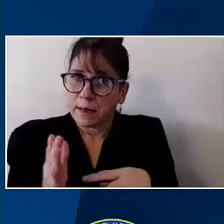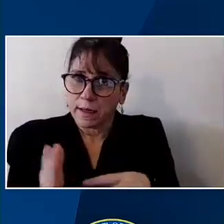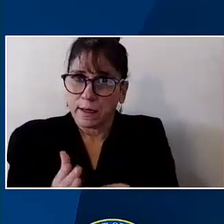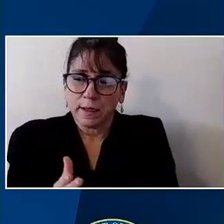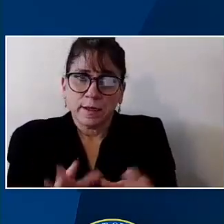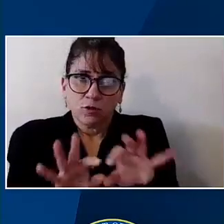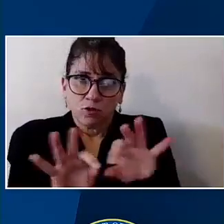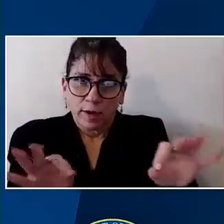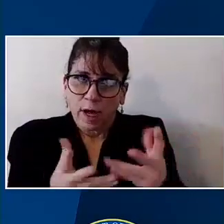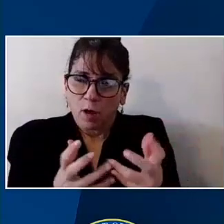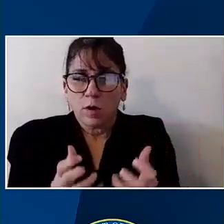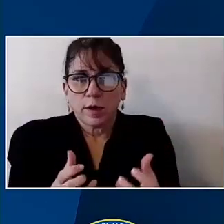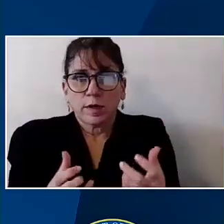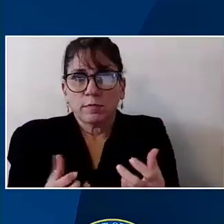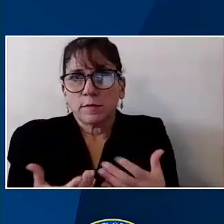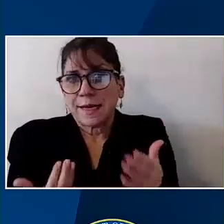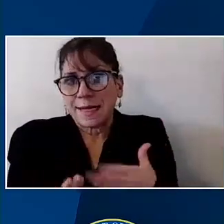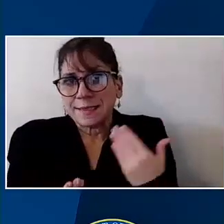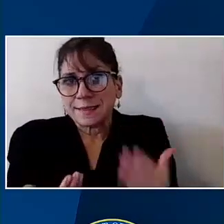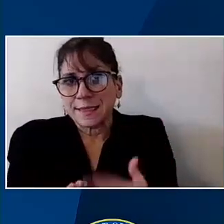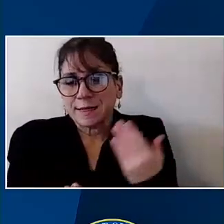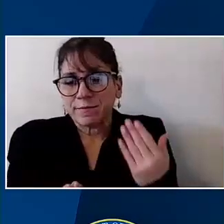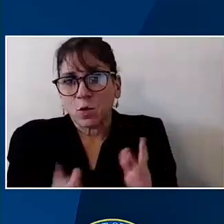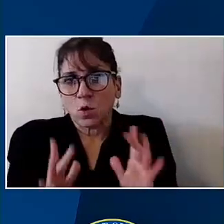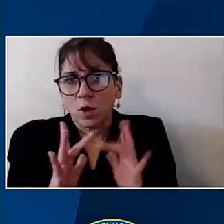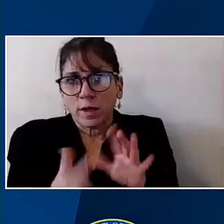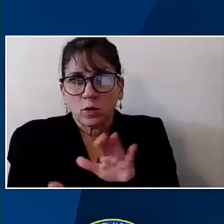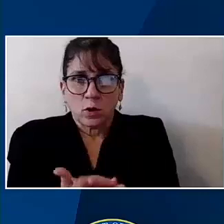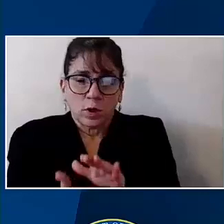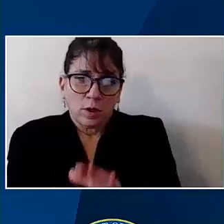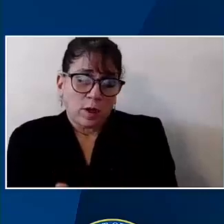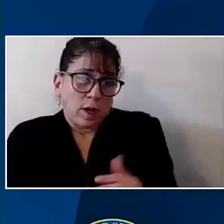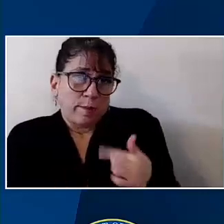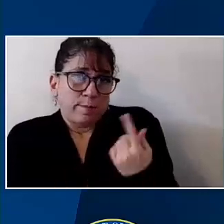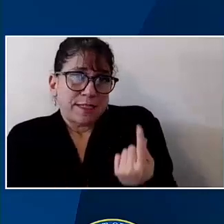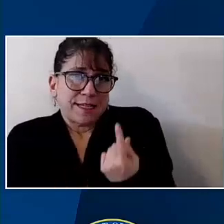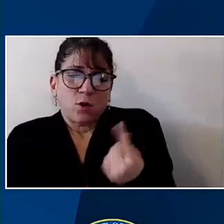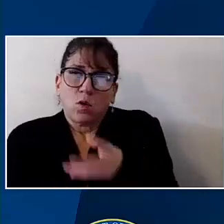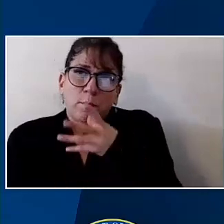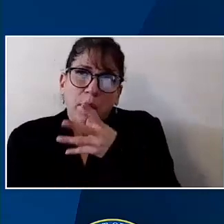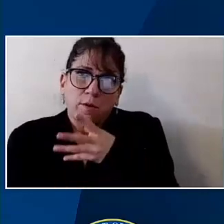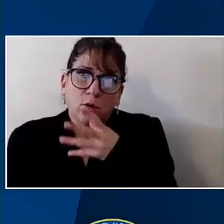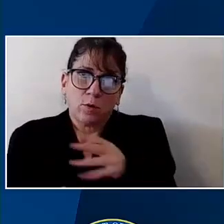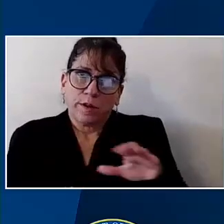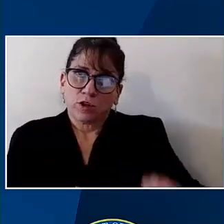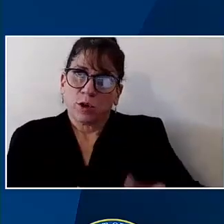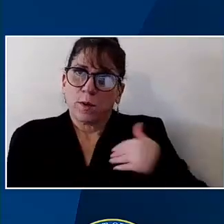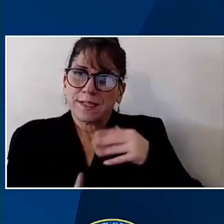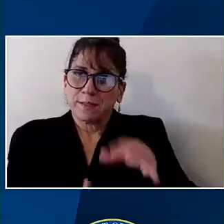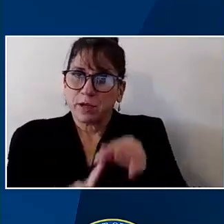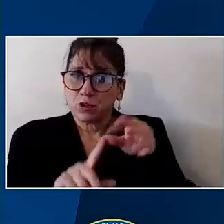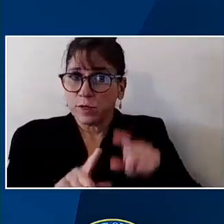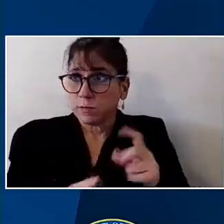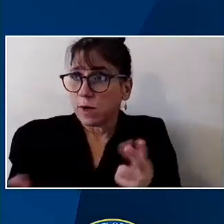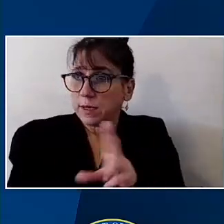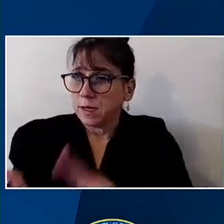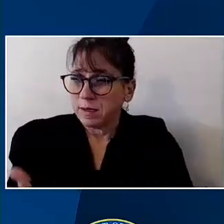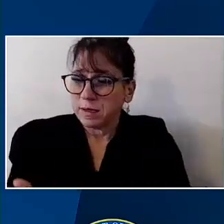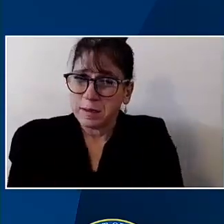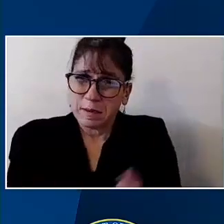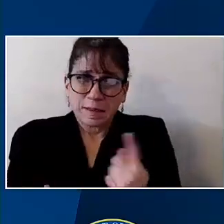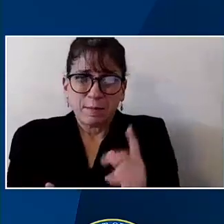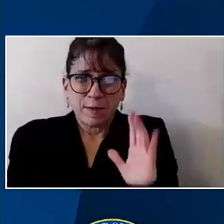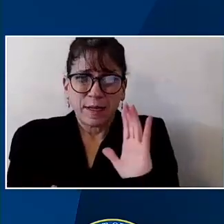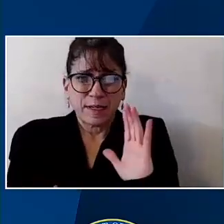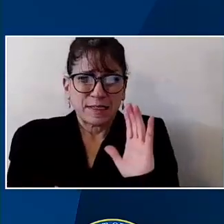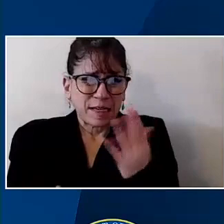convenience of an online school because I was a single mother of a child with special needs. After enrolling, I remember thinking that something seemed off about the